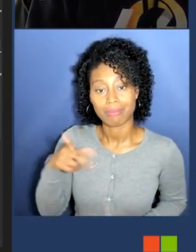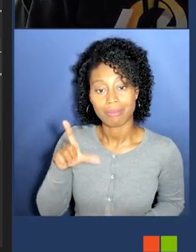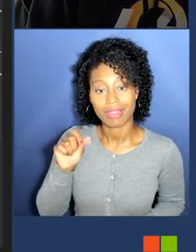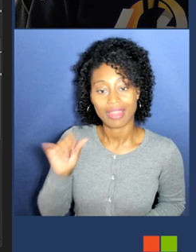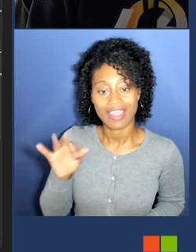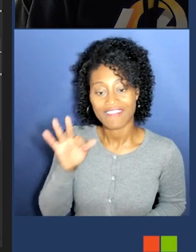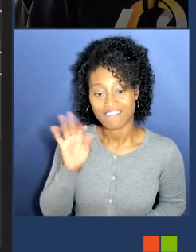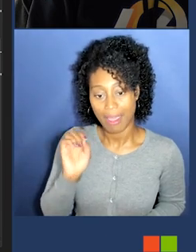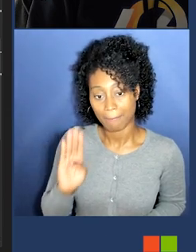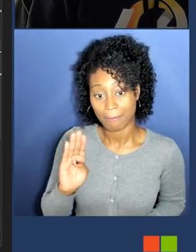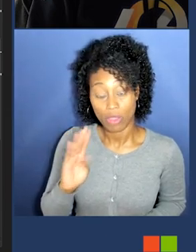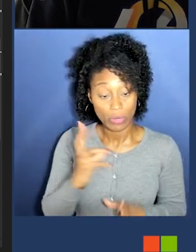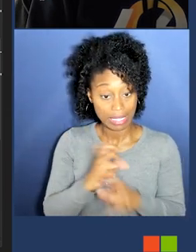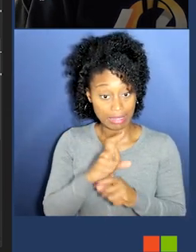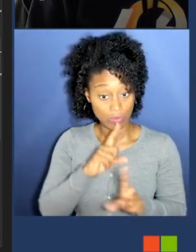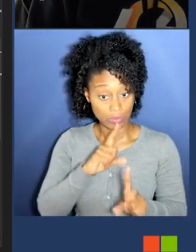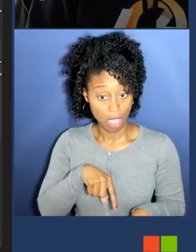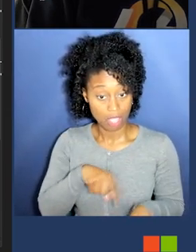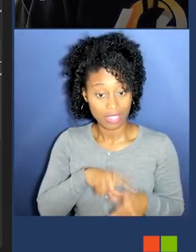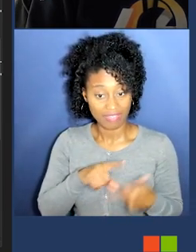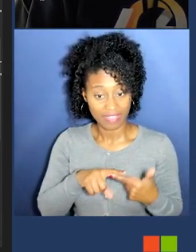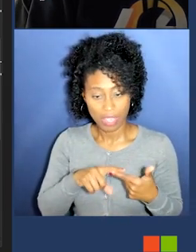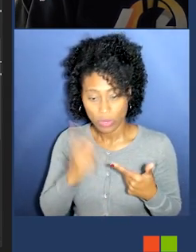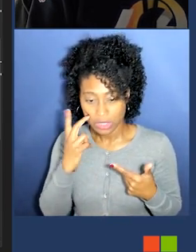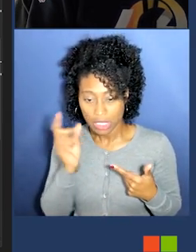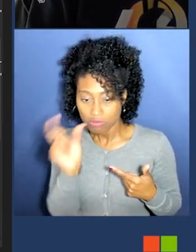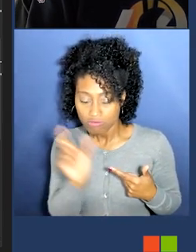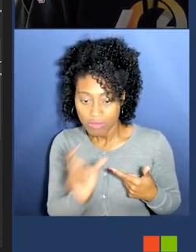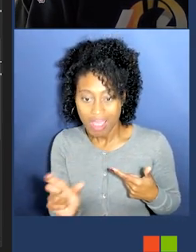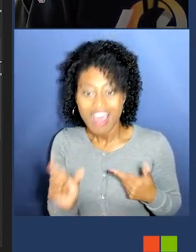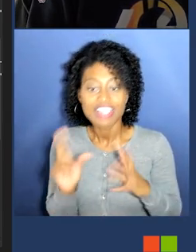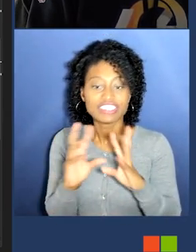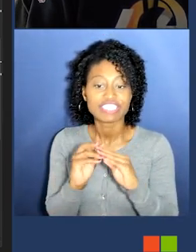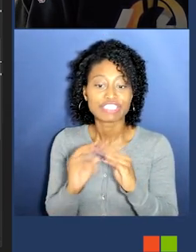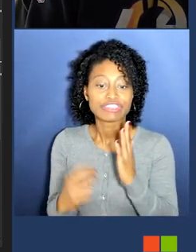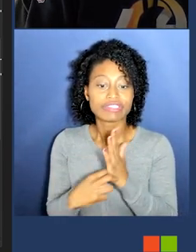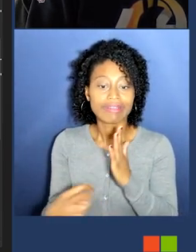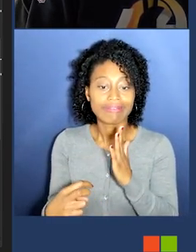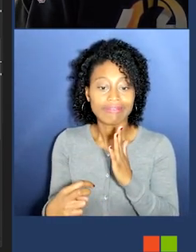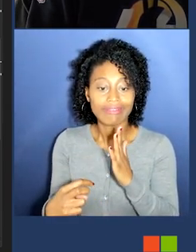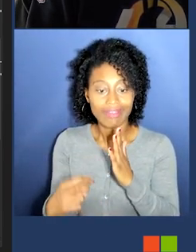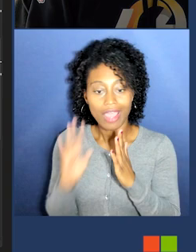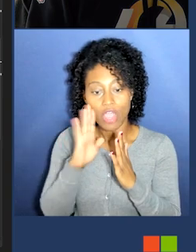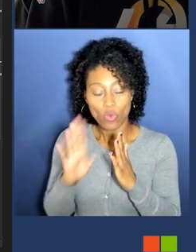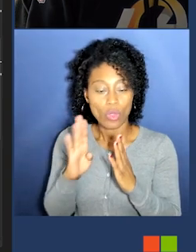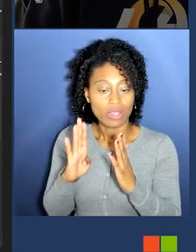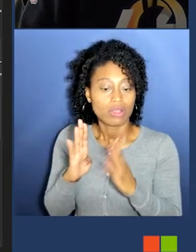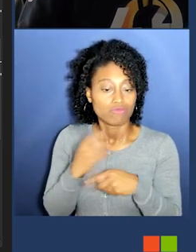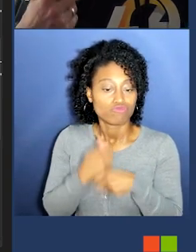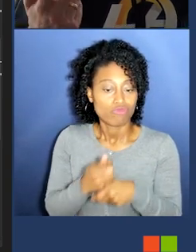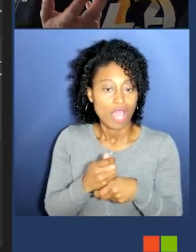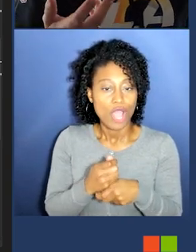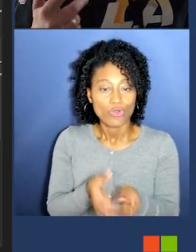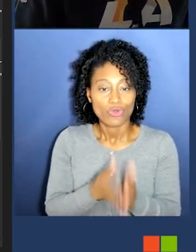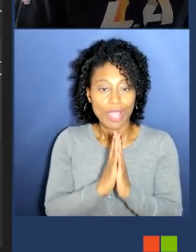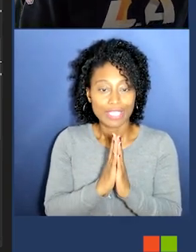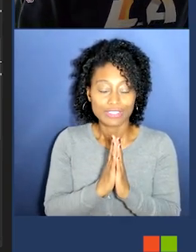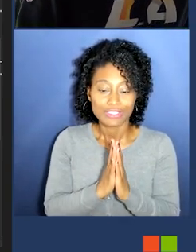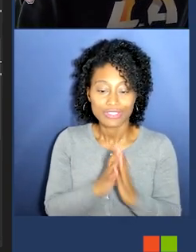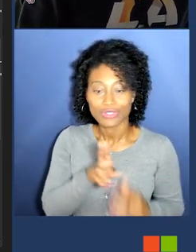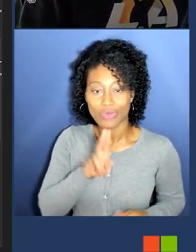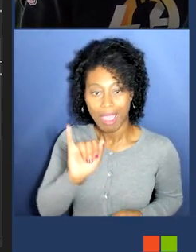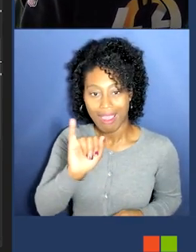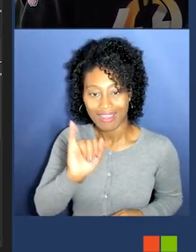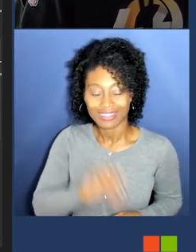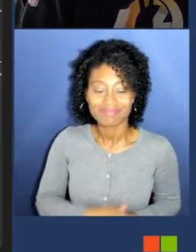get the login response, and this is where we take session ticket and craft a request URI against this web